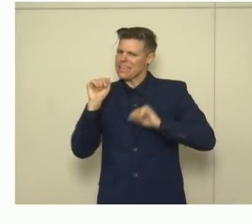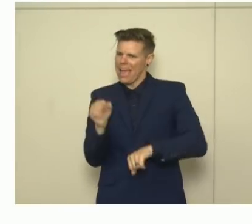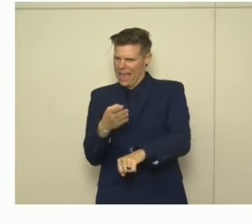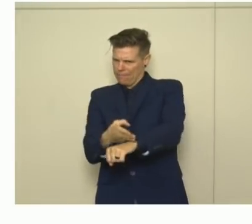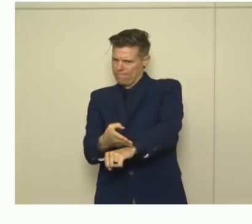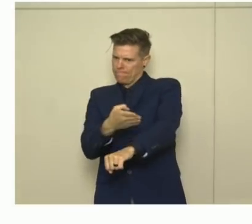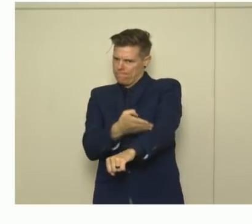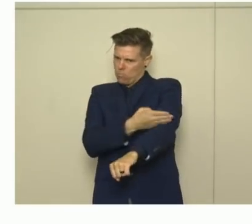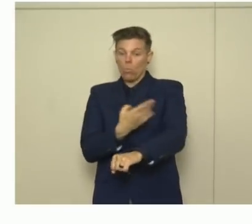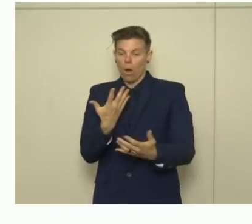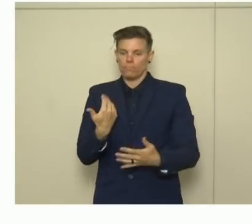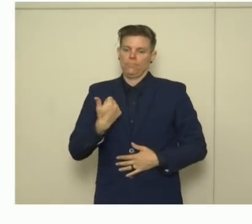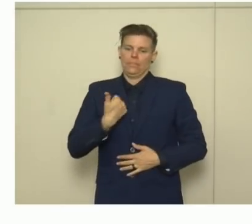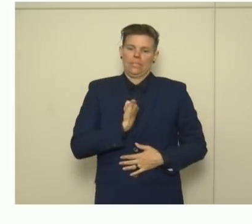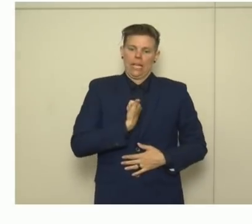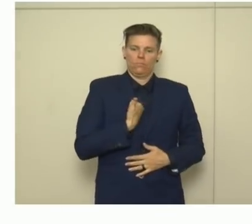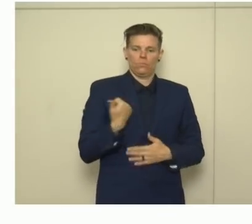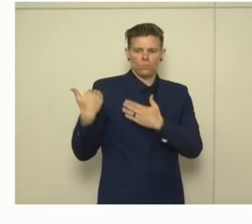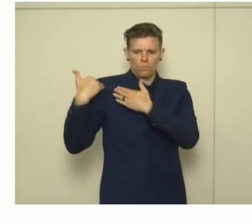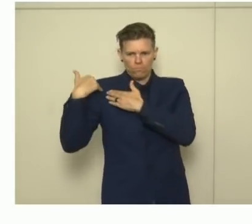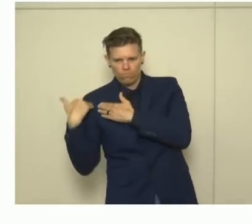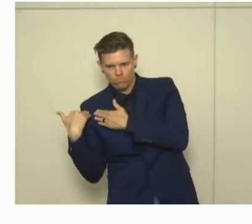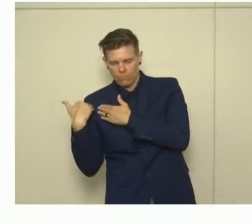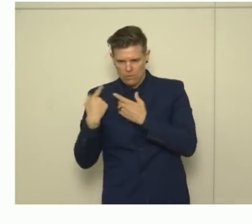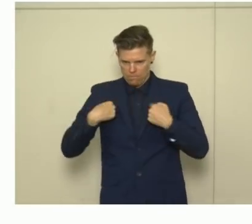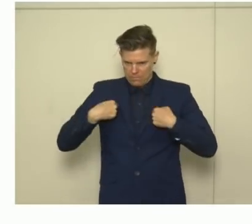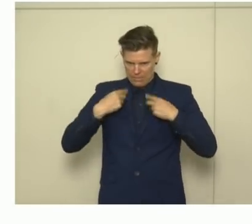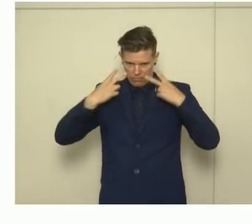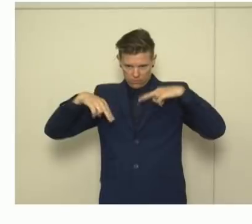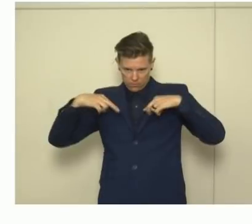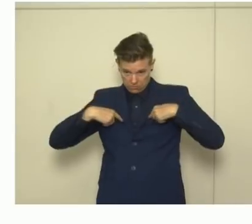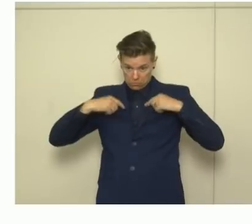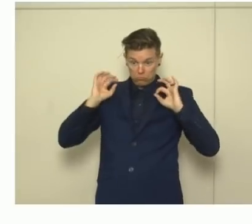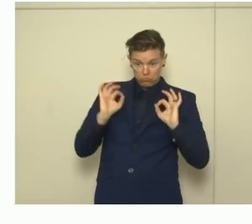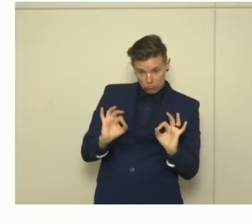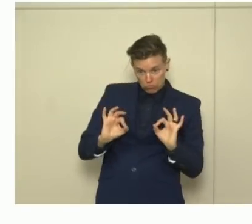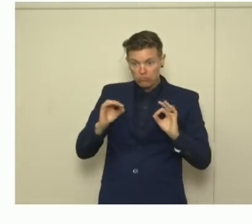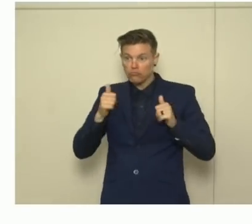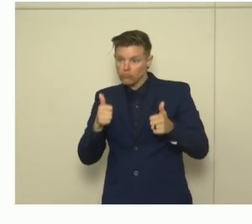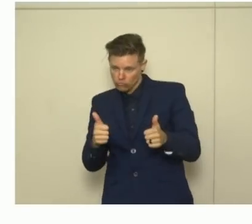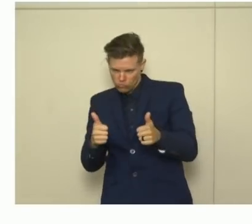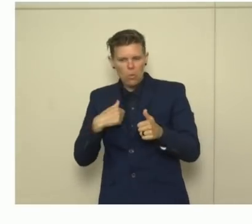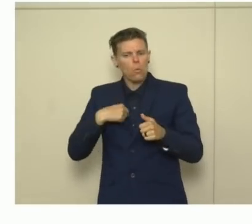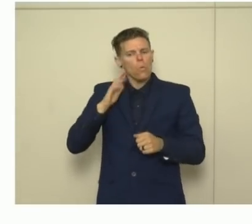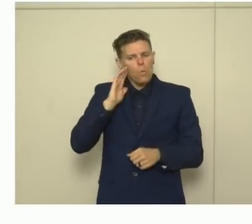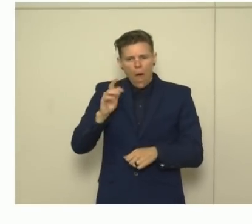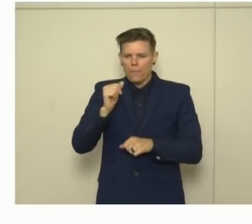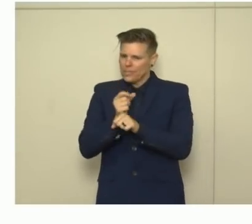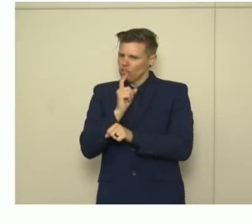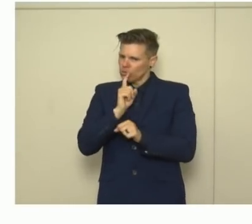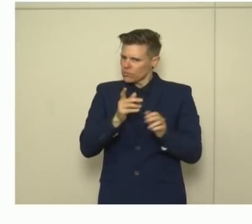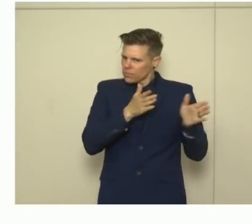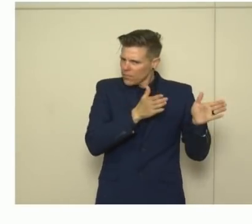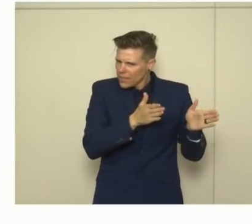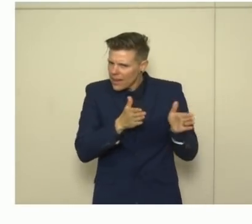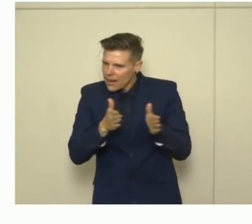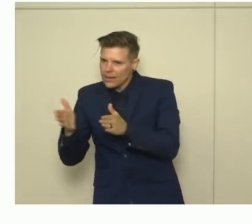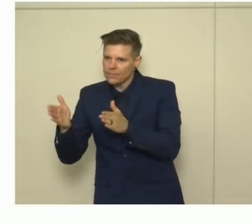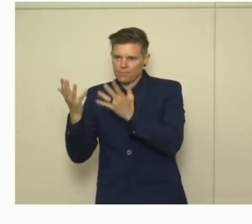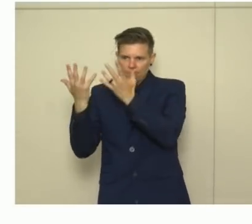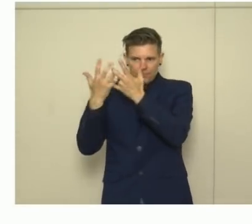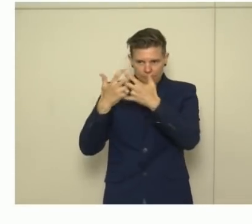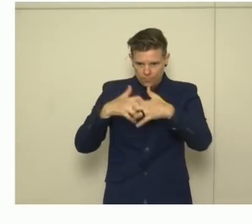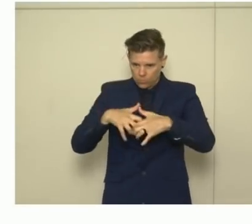do improve upon that we have a seamless and highly coordinated, fast, and effective system for every